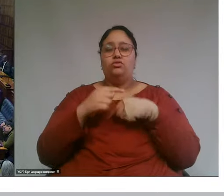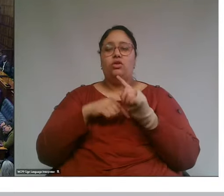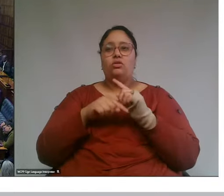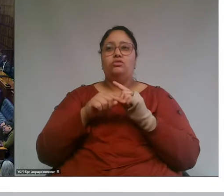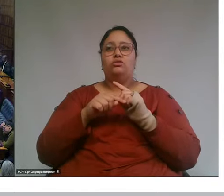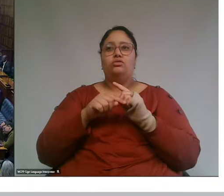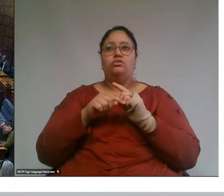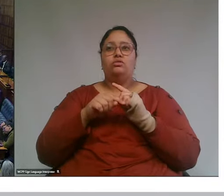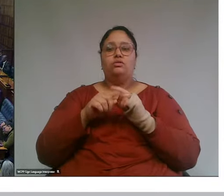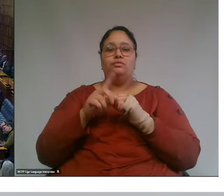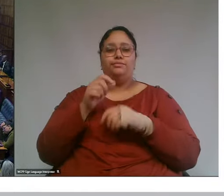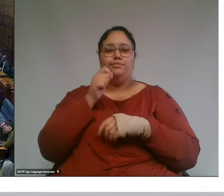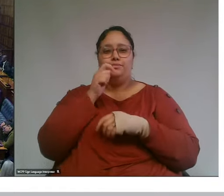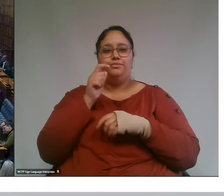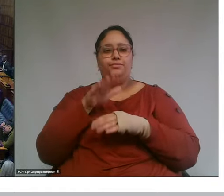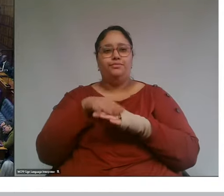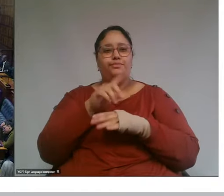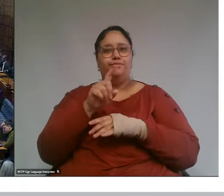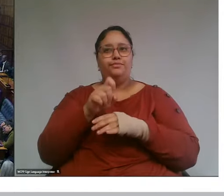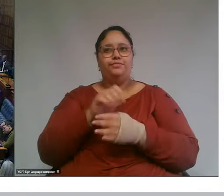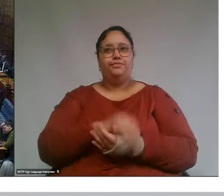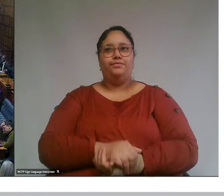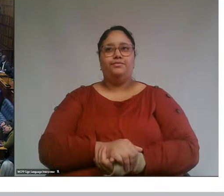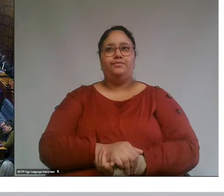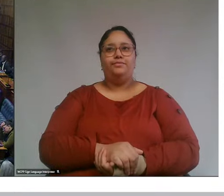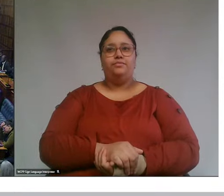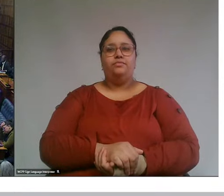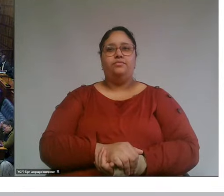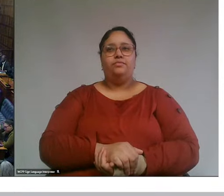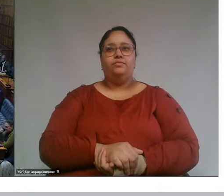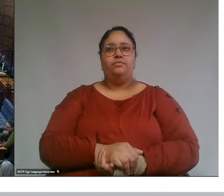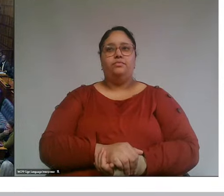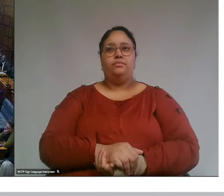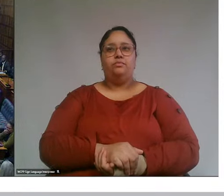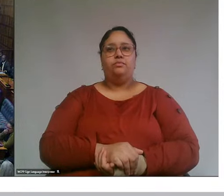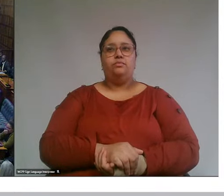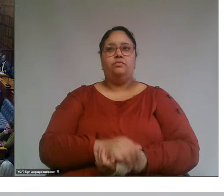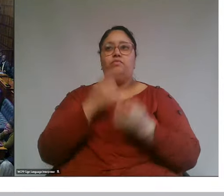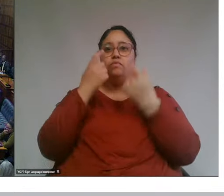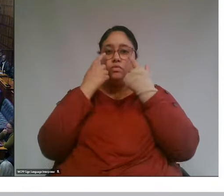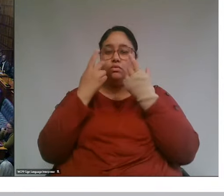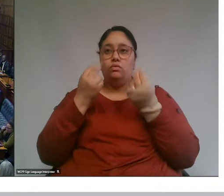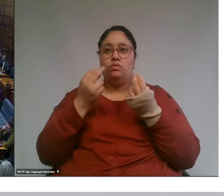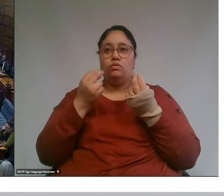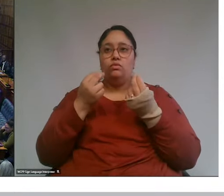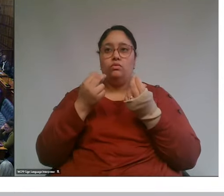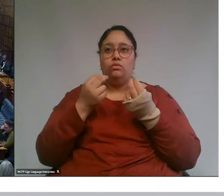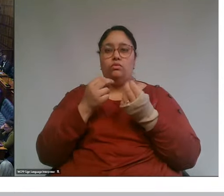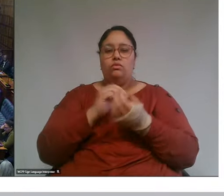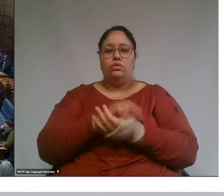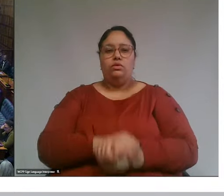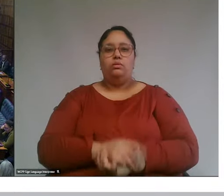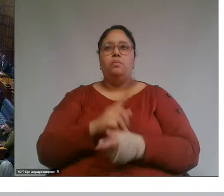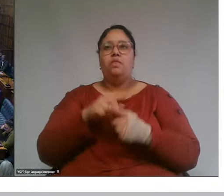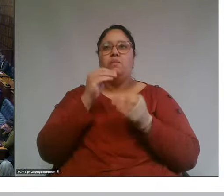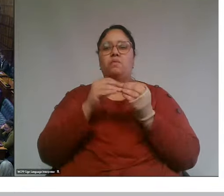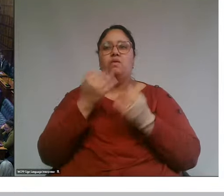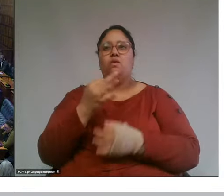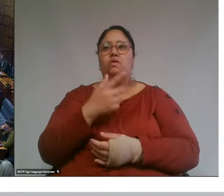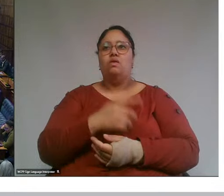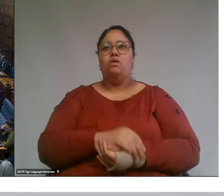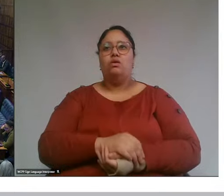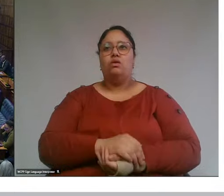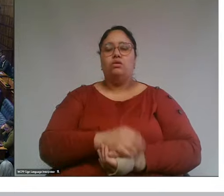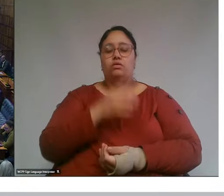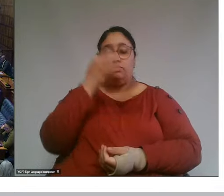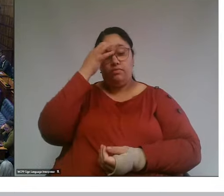that question mam thank you Minister thanks I so there were there two two questions two or three